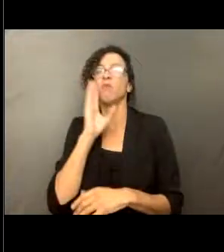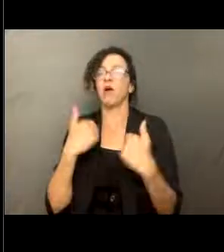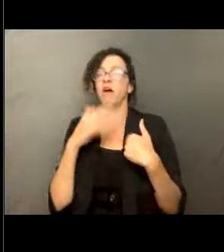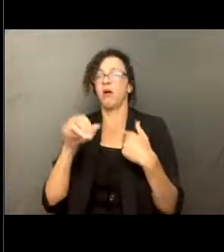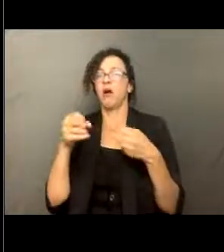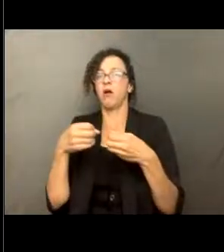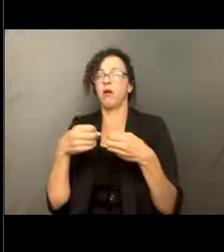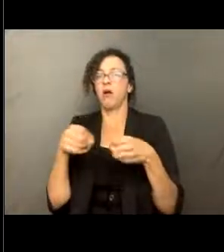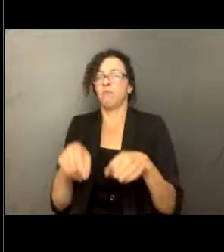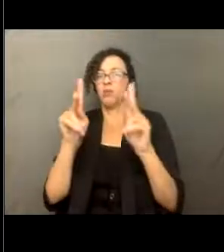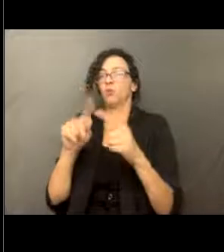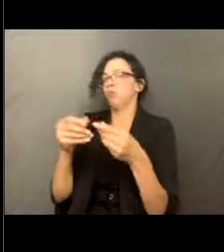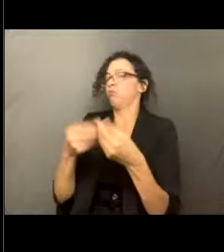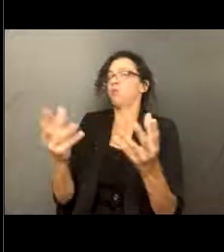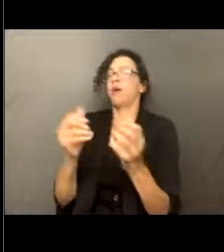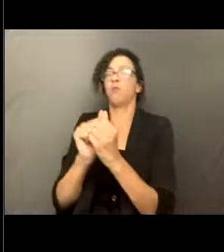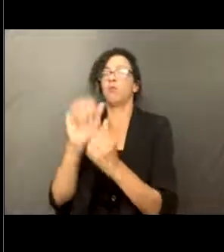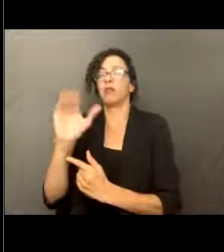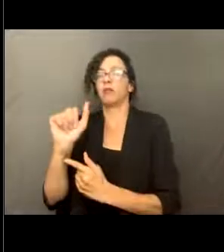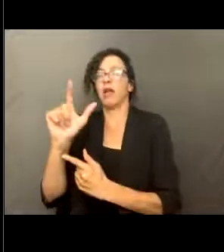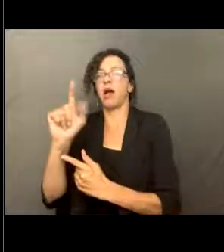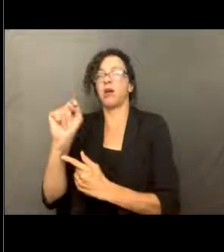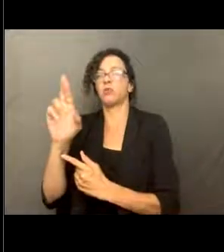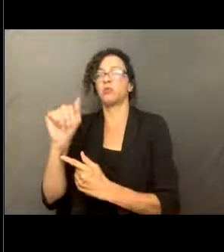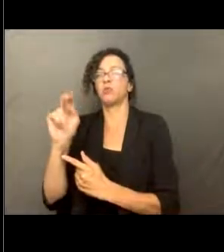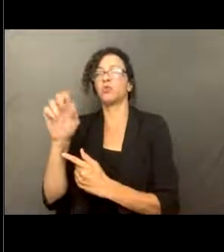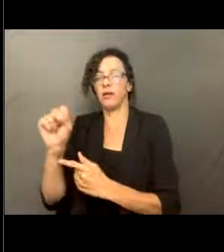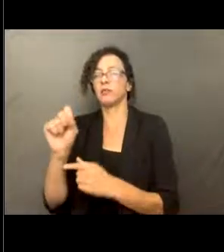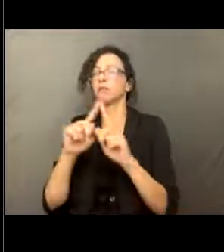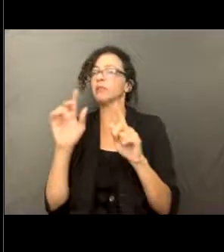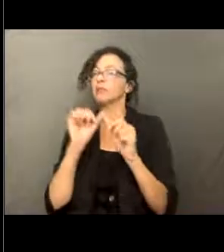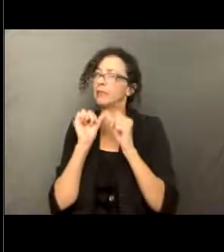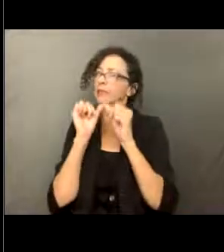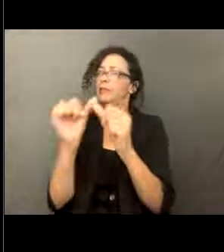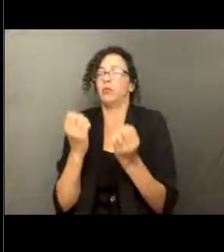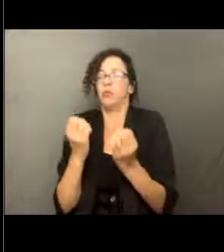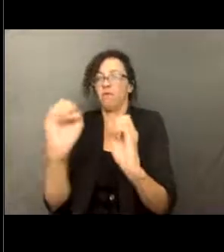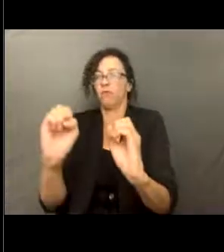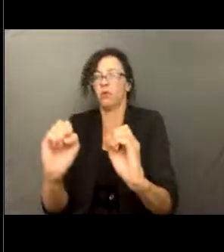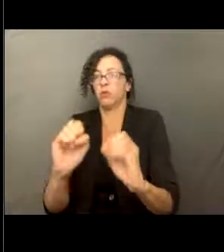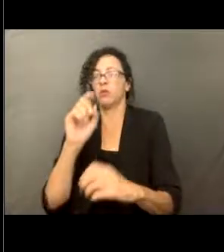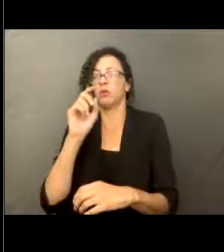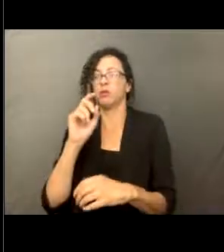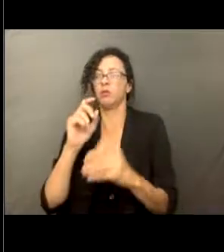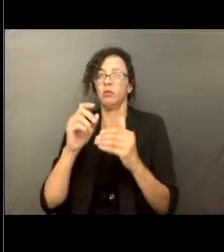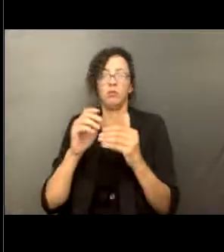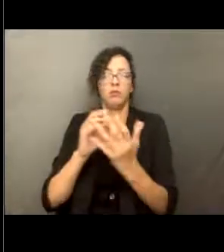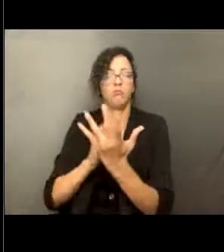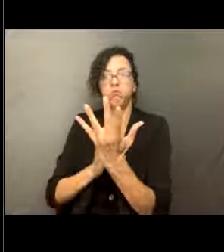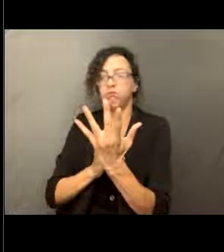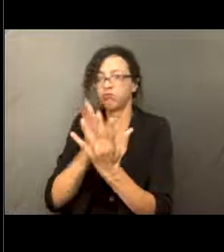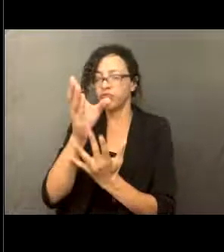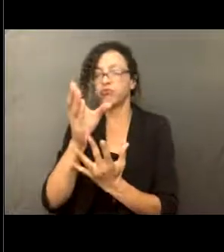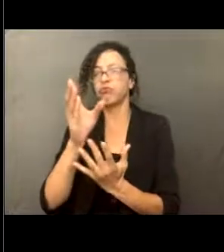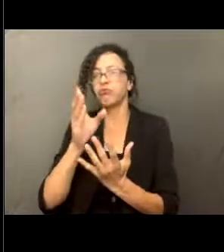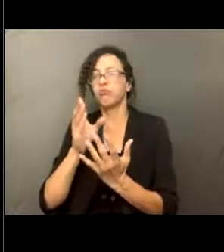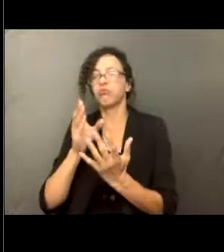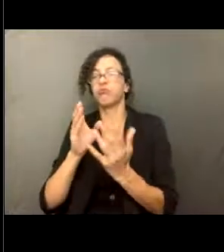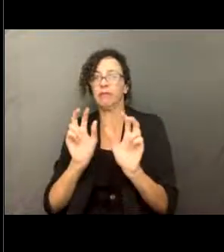a continual thing, and it needs to be an investment that goes beyond the construction phase of projects. It goes into the maintenance and then